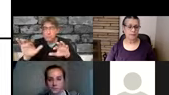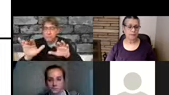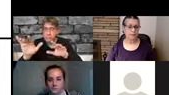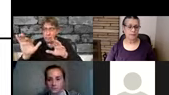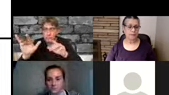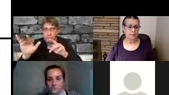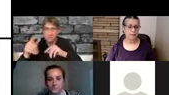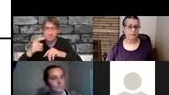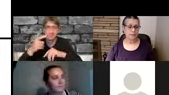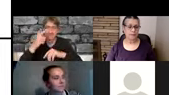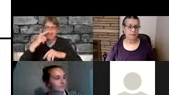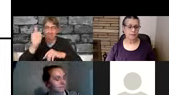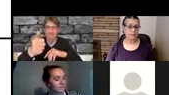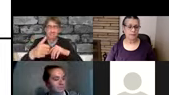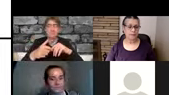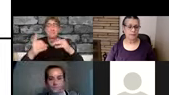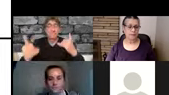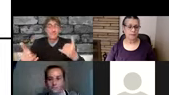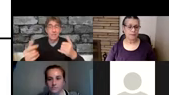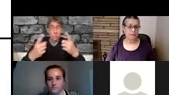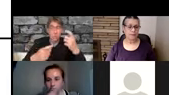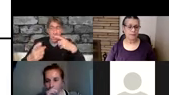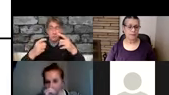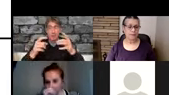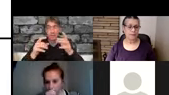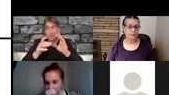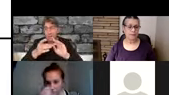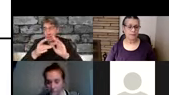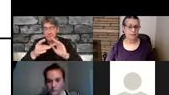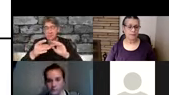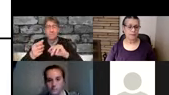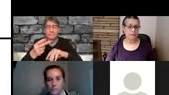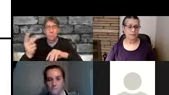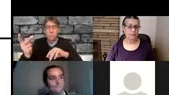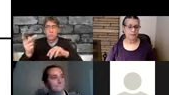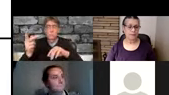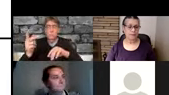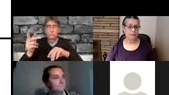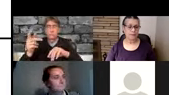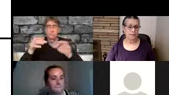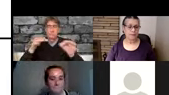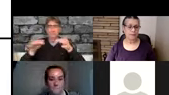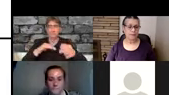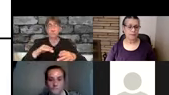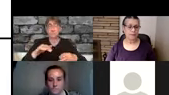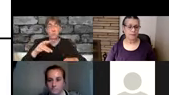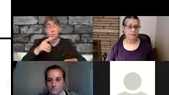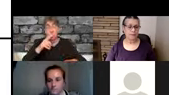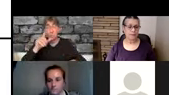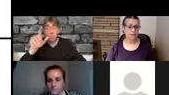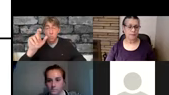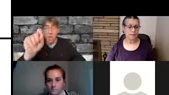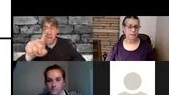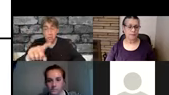So let me just share a few instructions. Questions can be submitted in the chat pod to tech